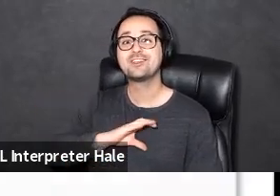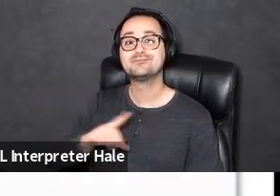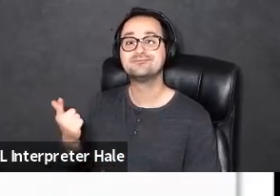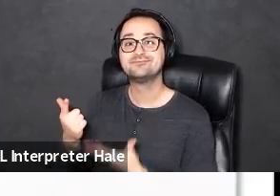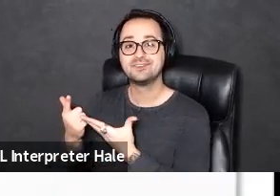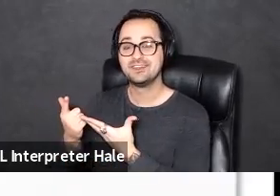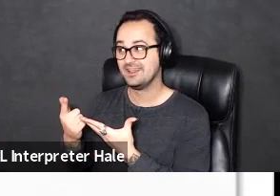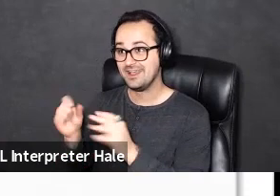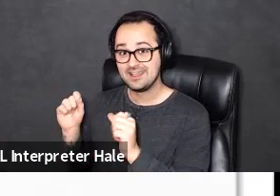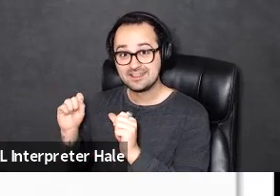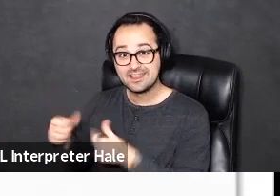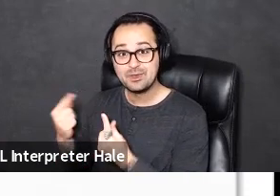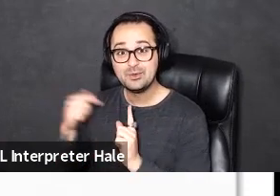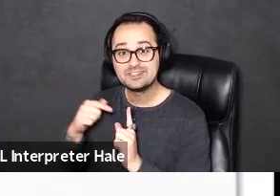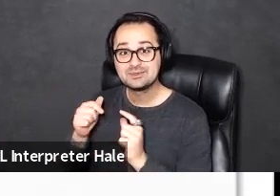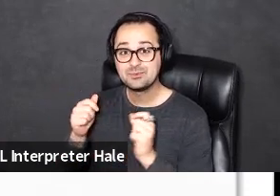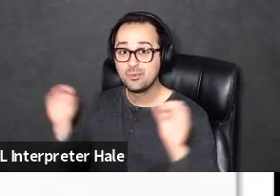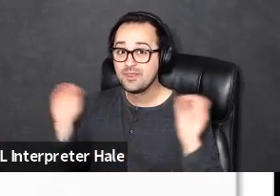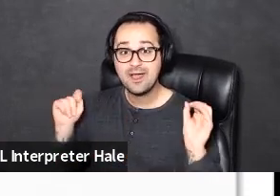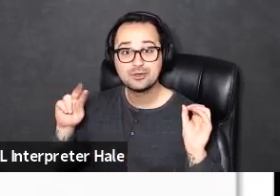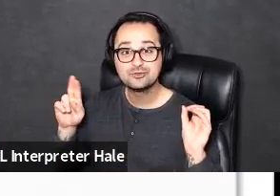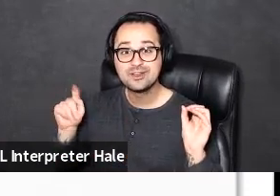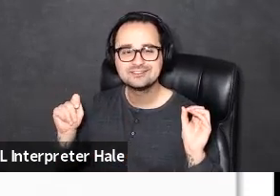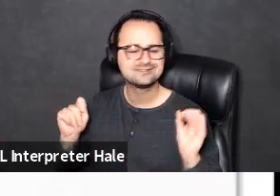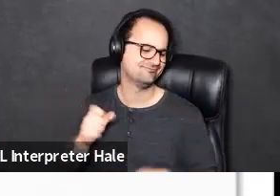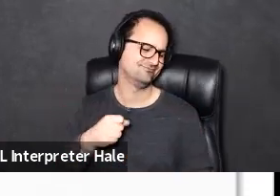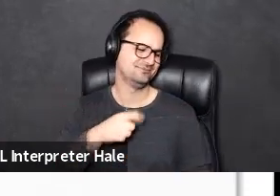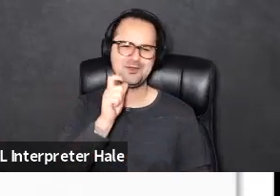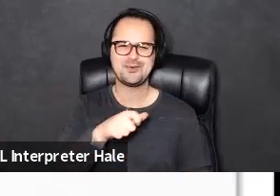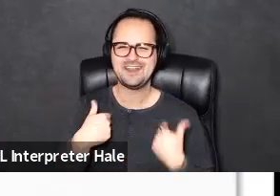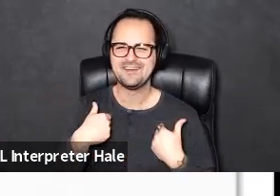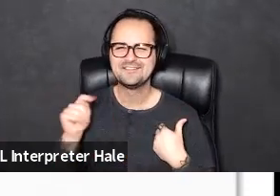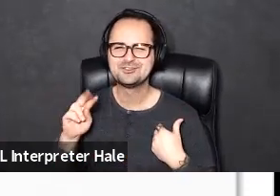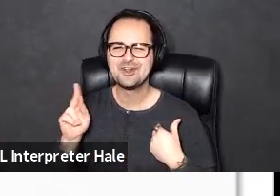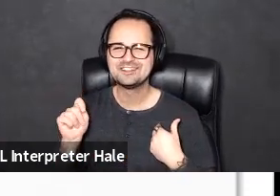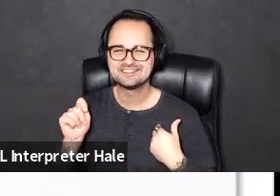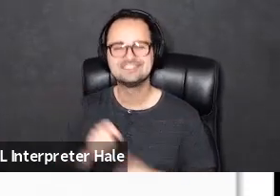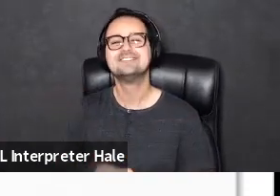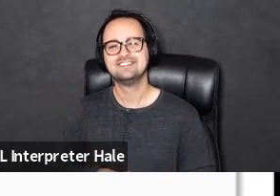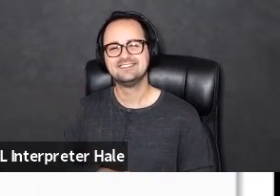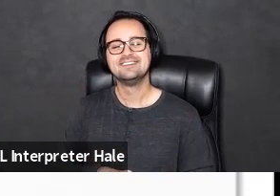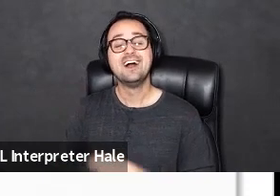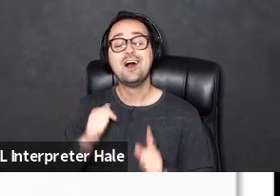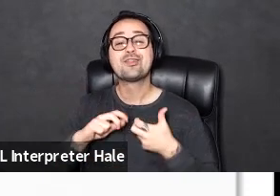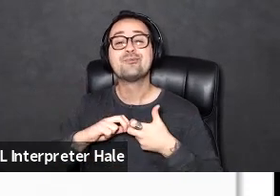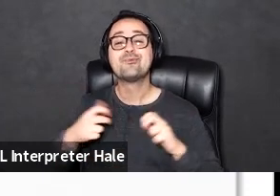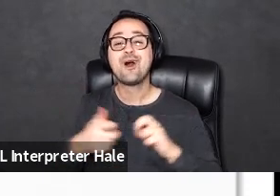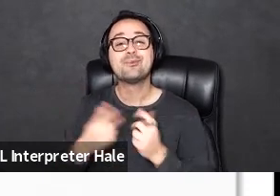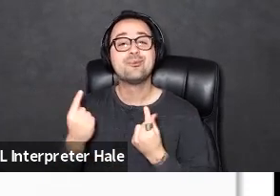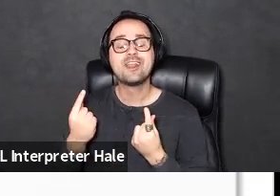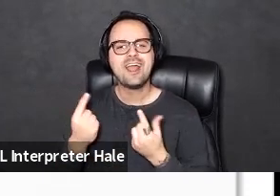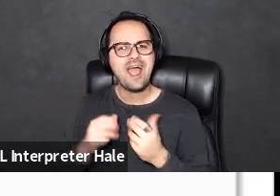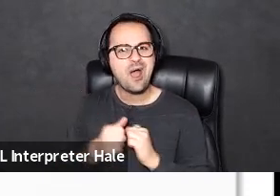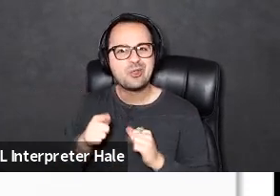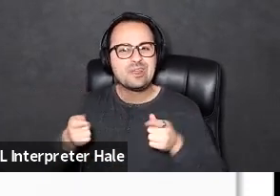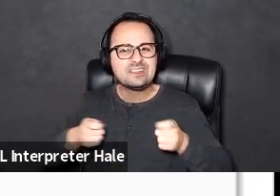this without a trust? Absolutely you can. You don't need to have a trust. The problem becomes is how do you handle